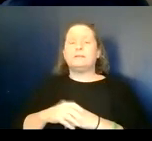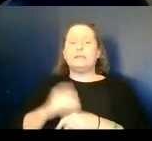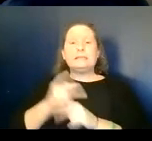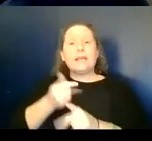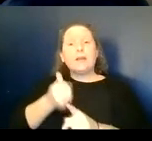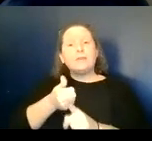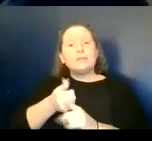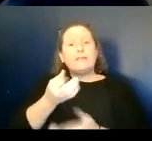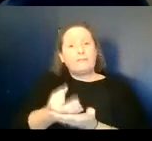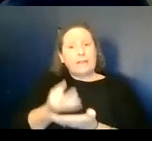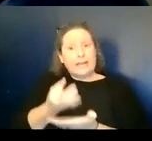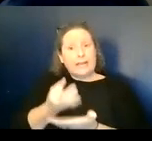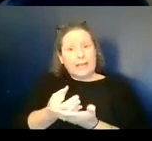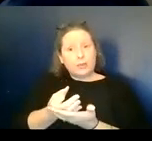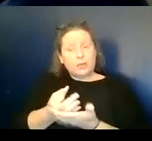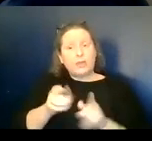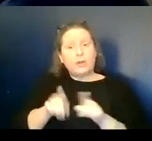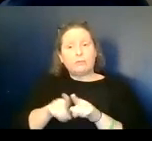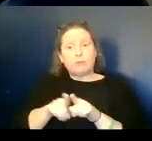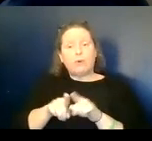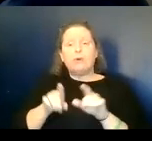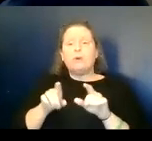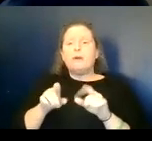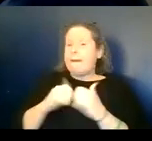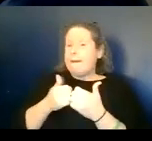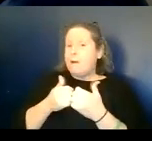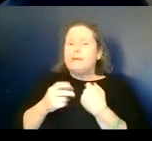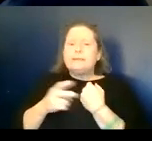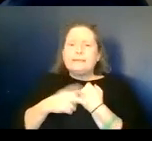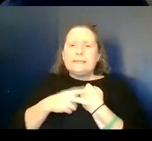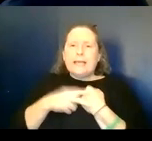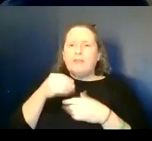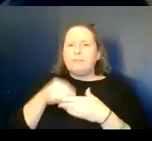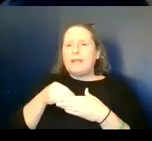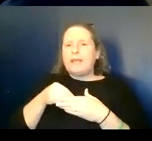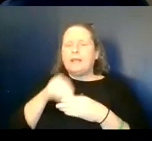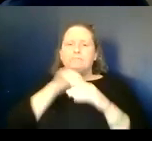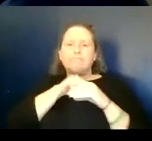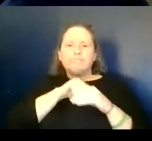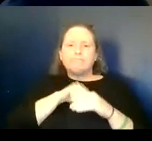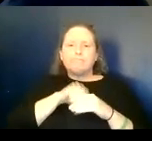financially by saving money or how to budget,